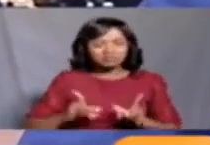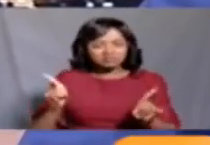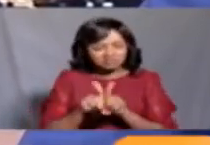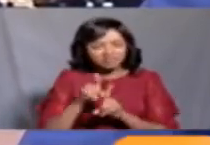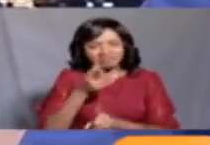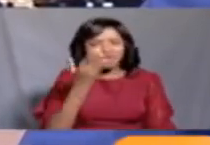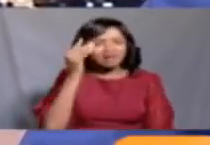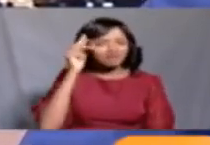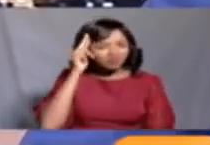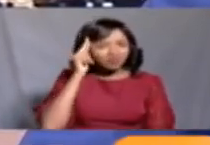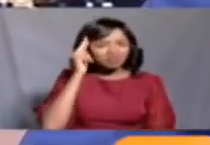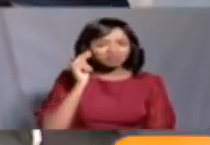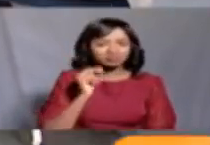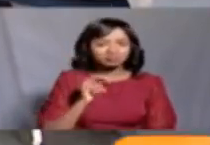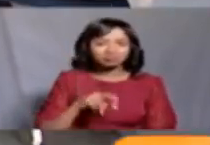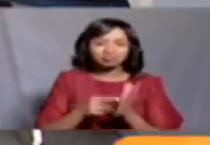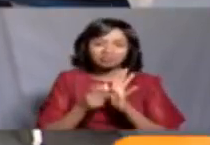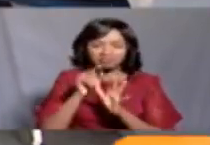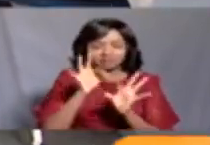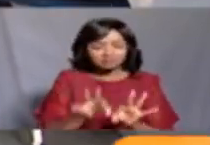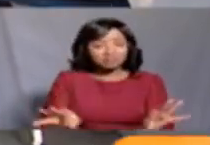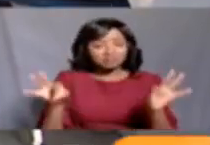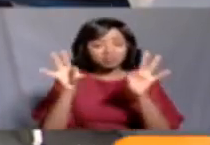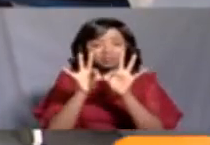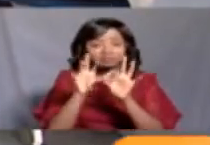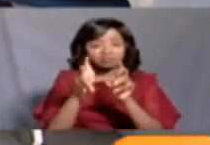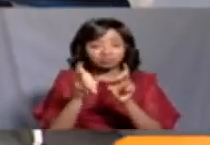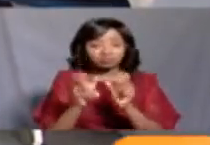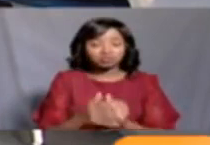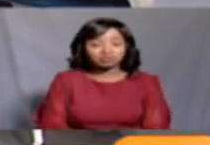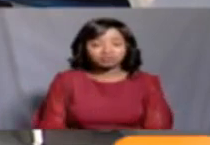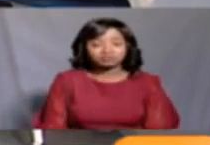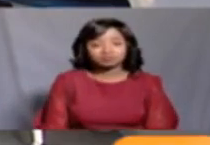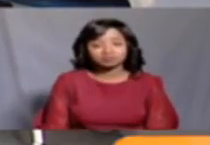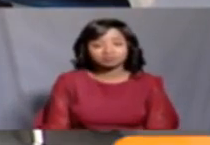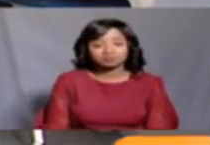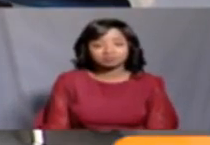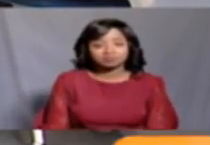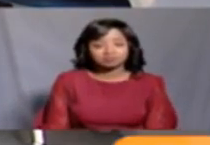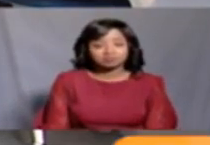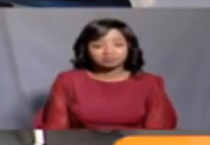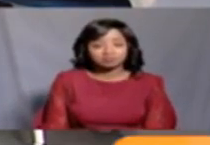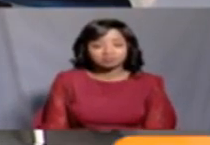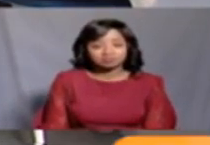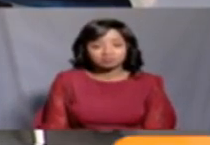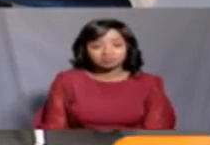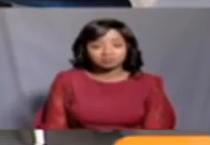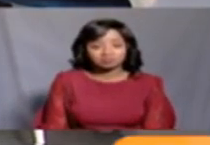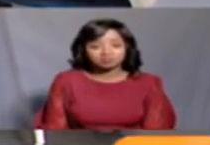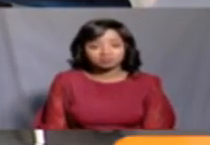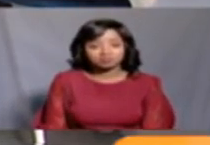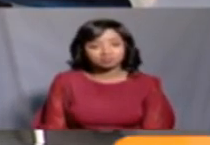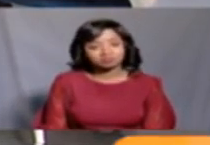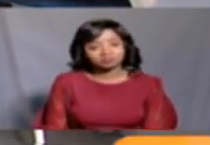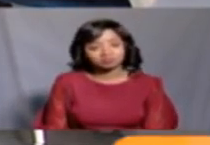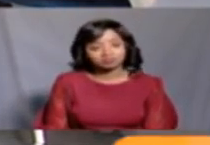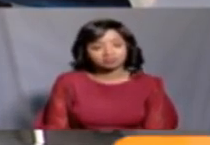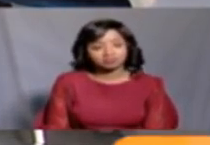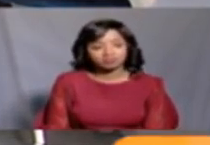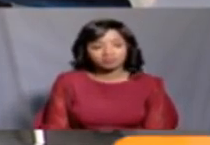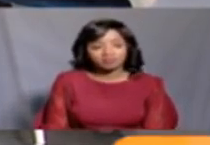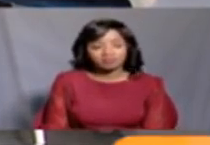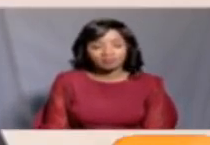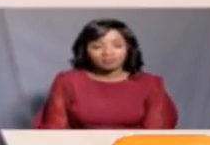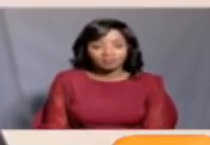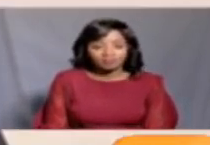holistic issue. And speaking of, you wanted to respond to that, Dr. I wanted to add to what Elizabeth is talking about and say that